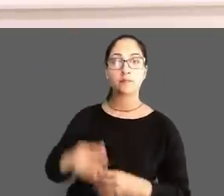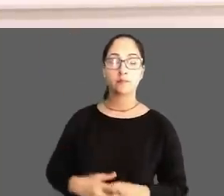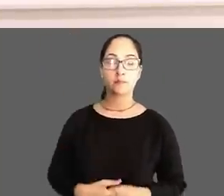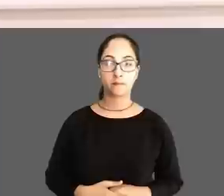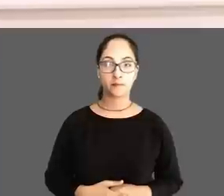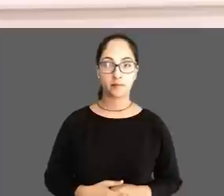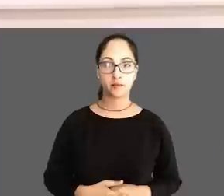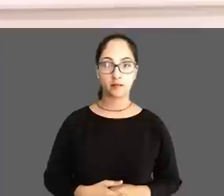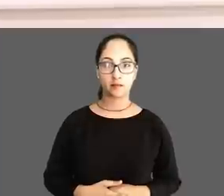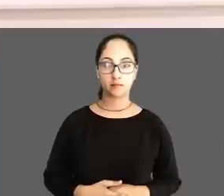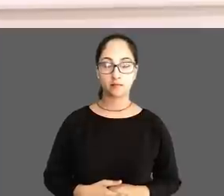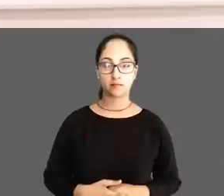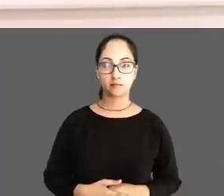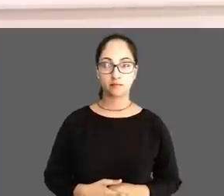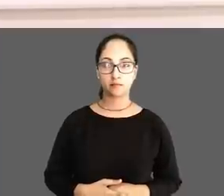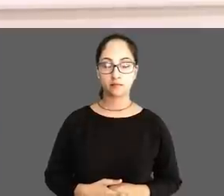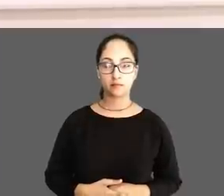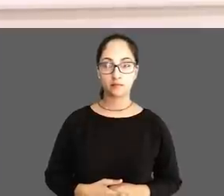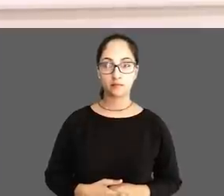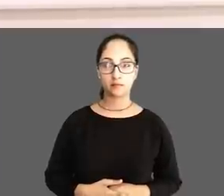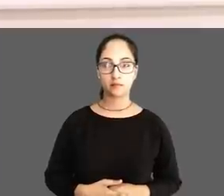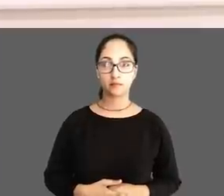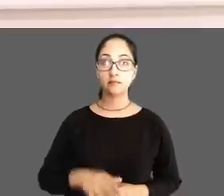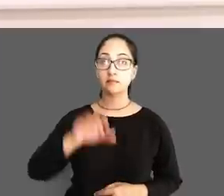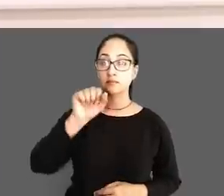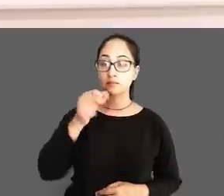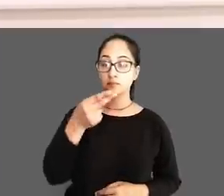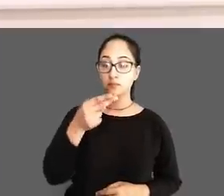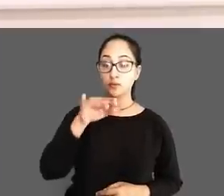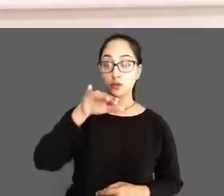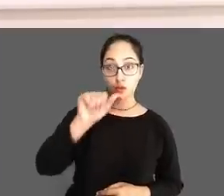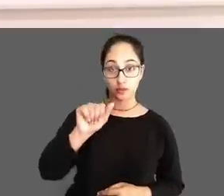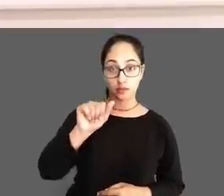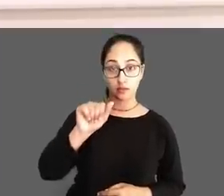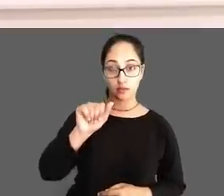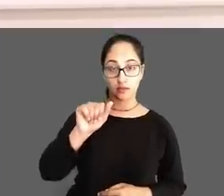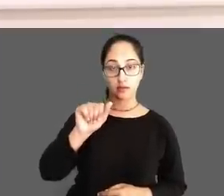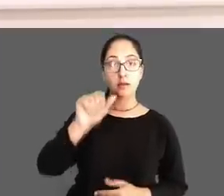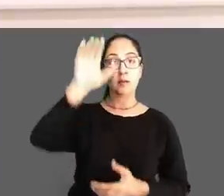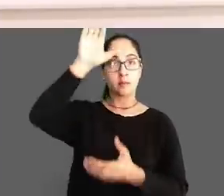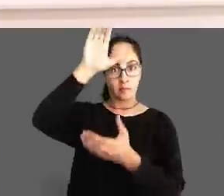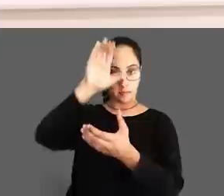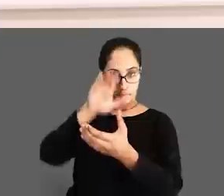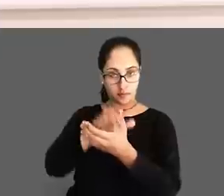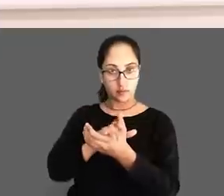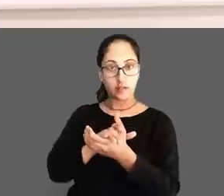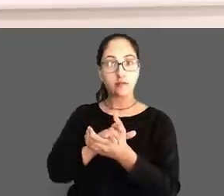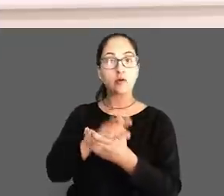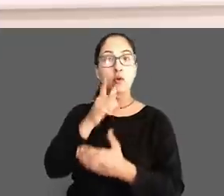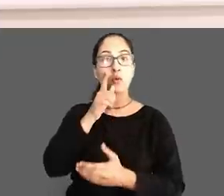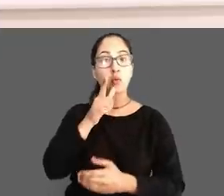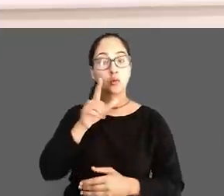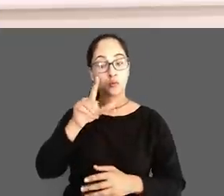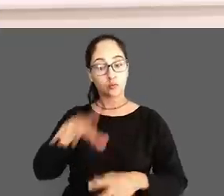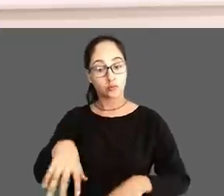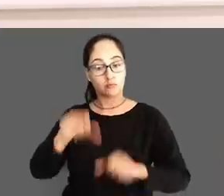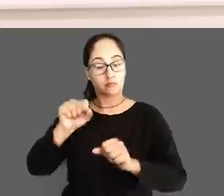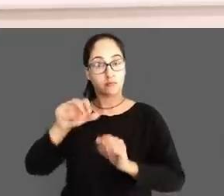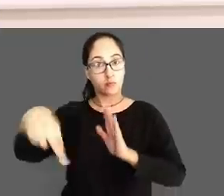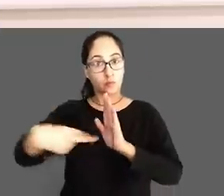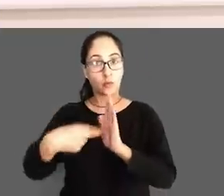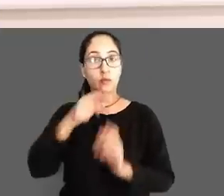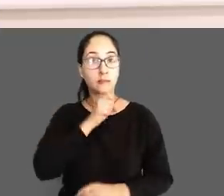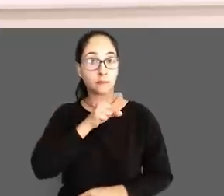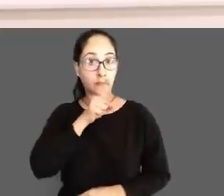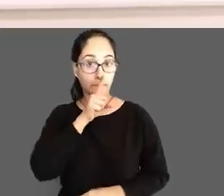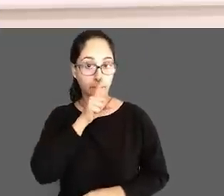the rightful authority and knowledge to interpret that revelation and to apply